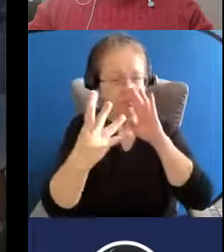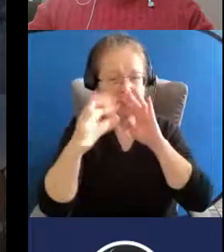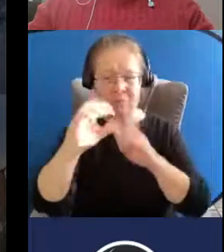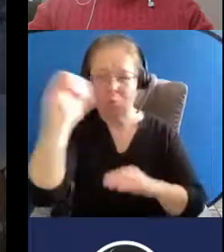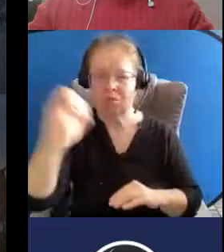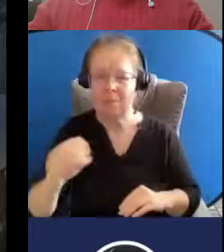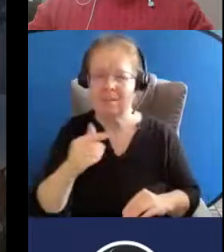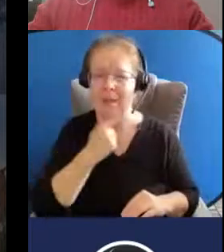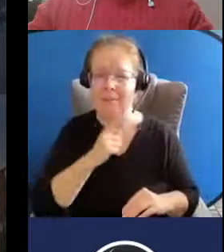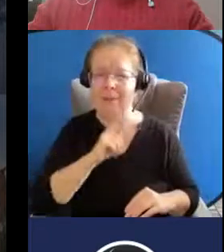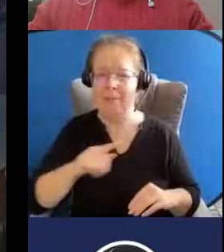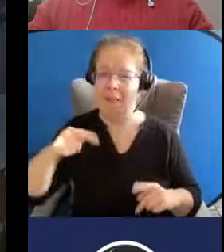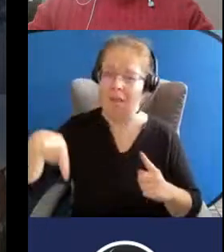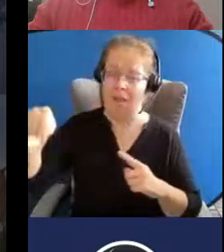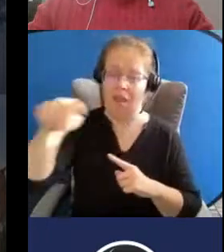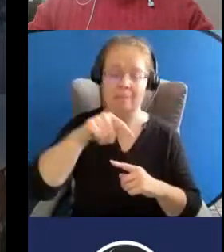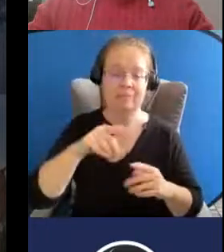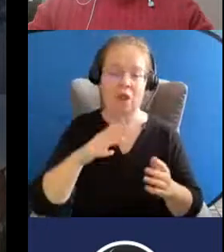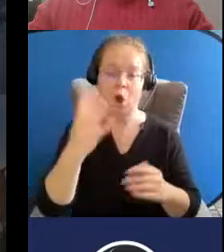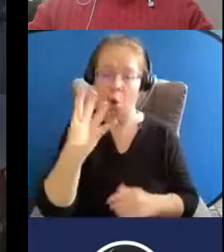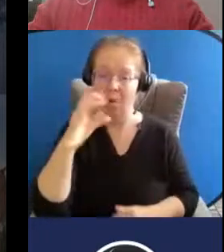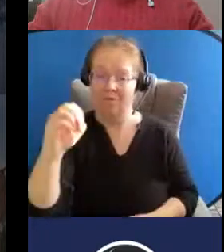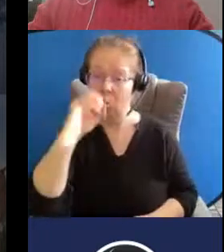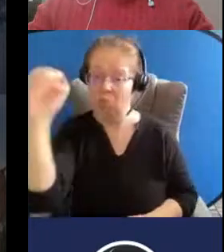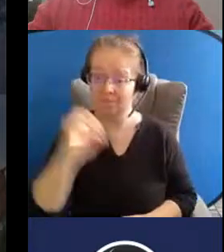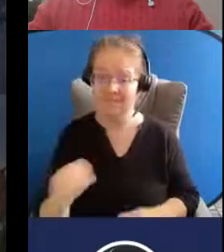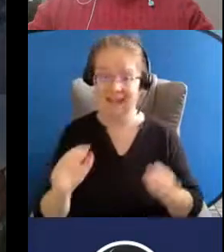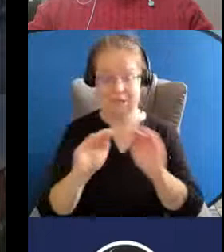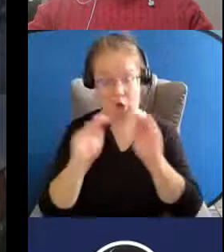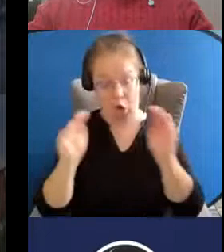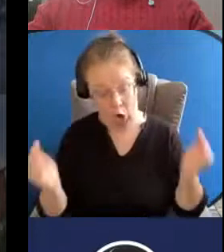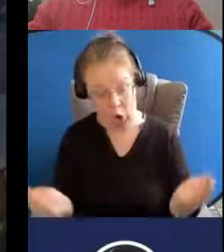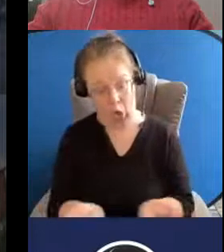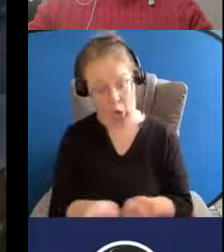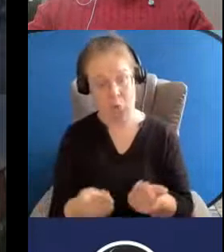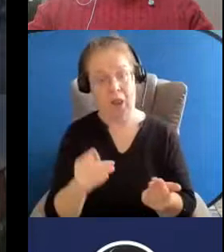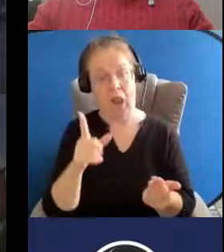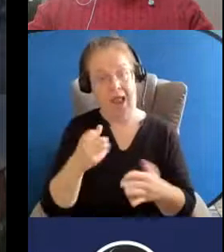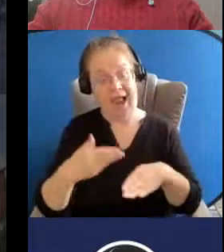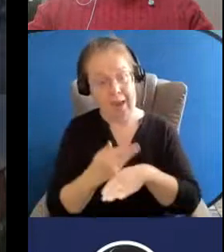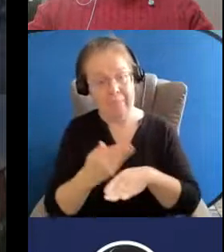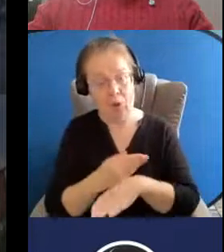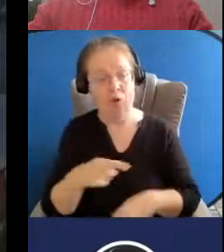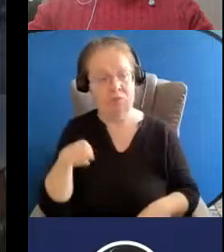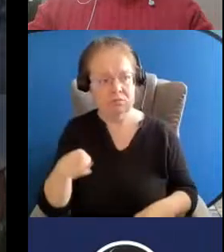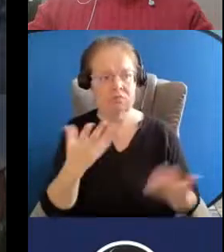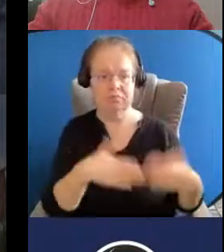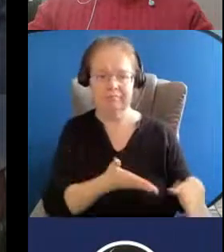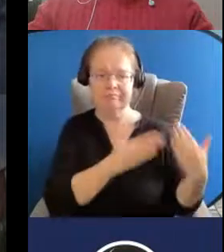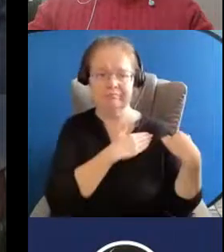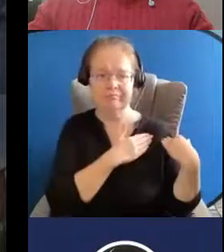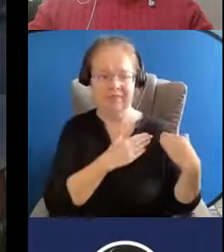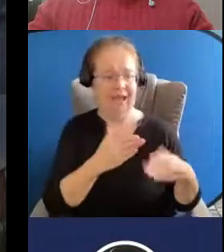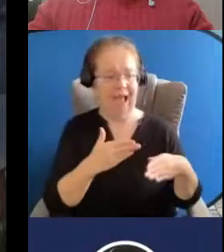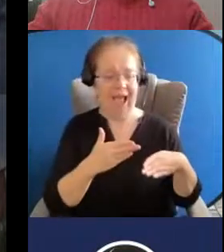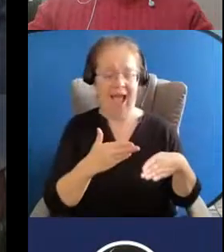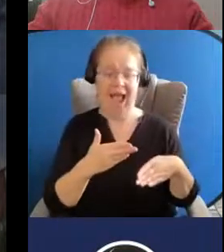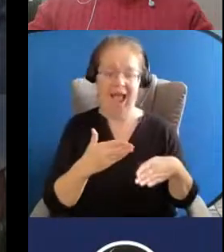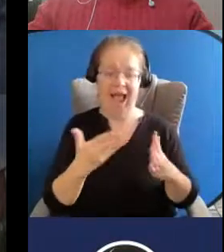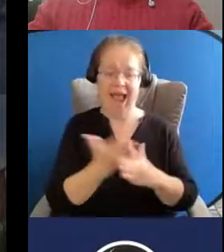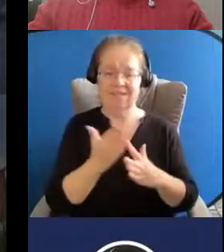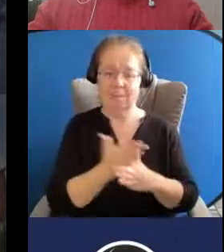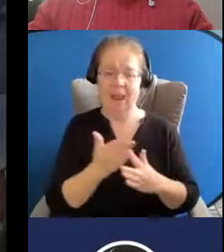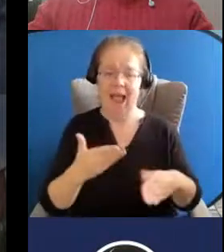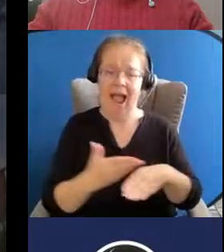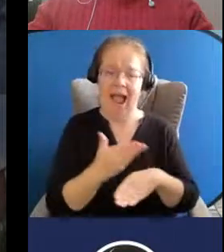every single 40% of the global employee base at Microsoft have now taken their accessibility in action badge and